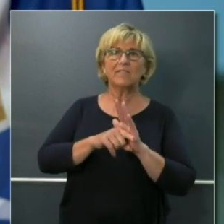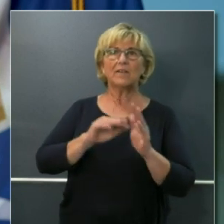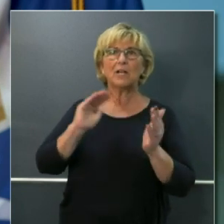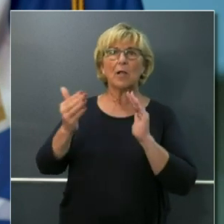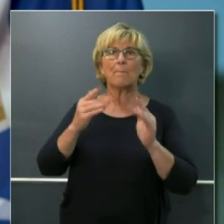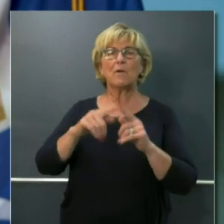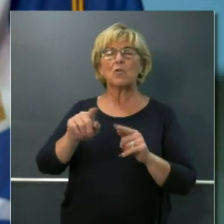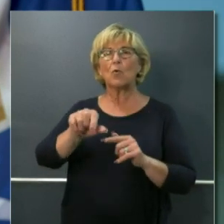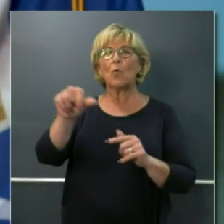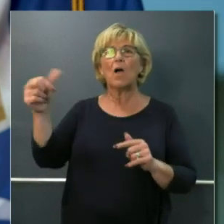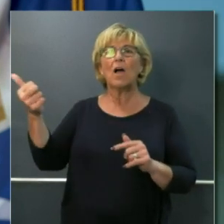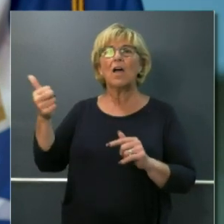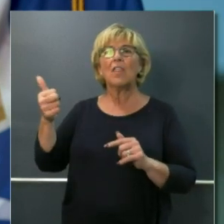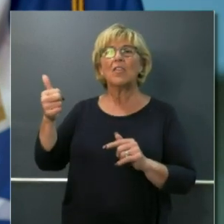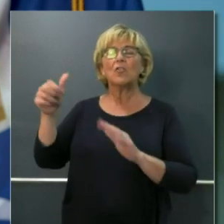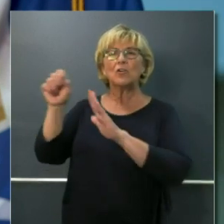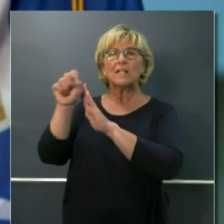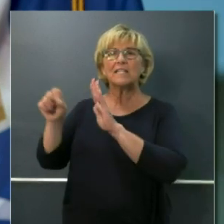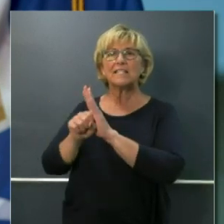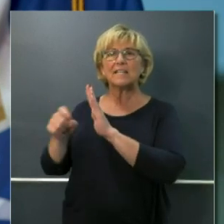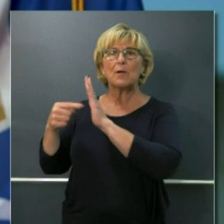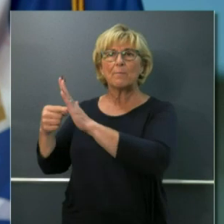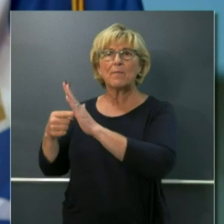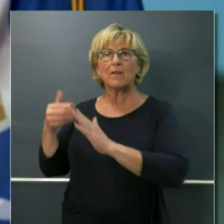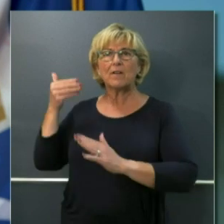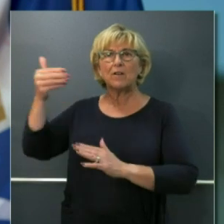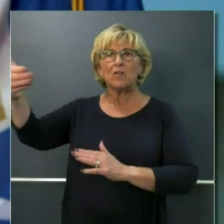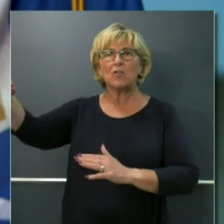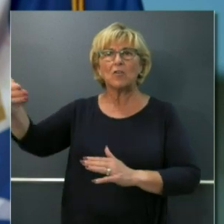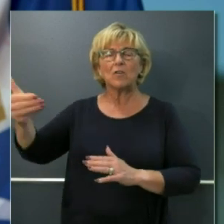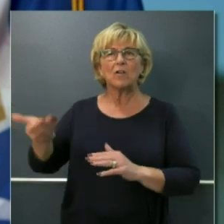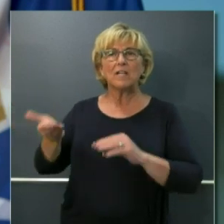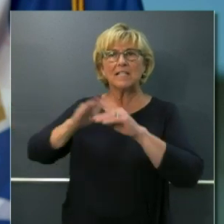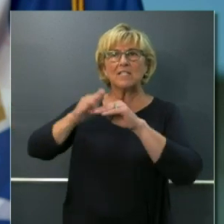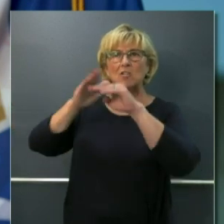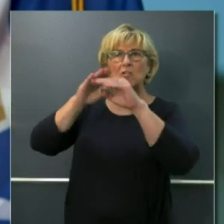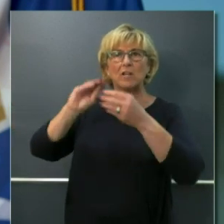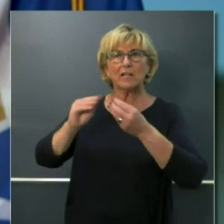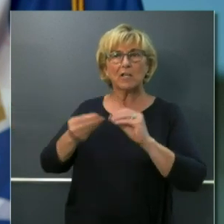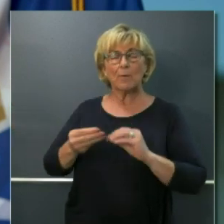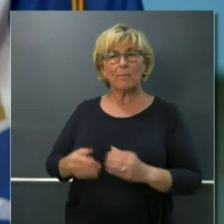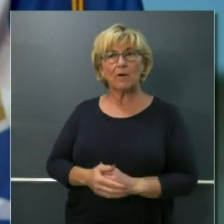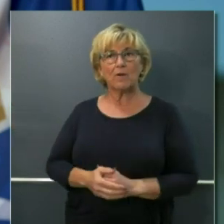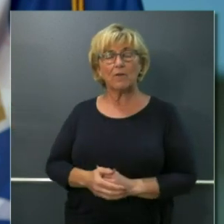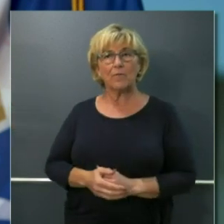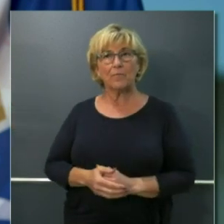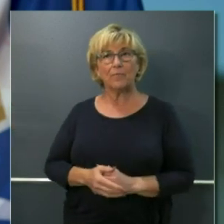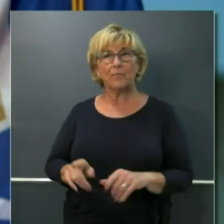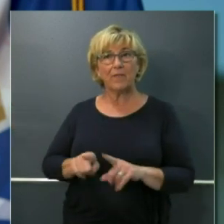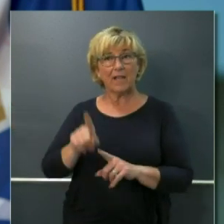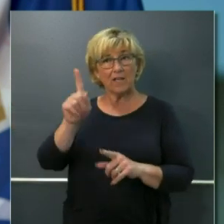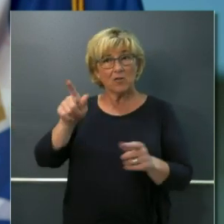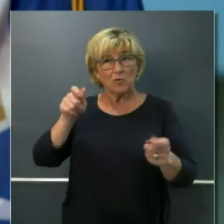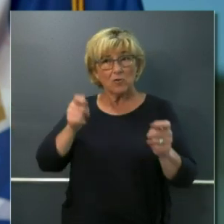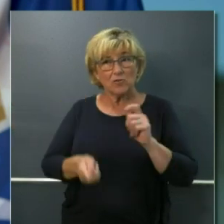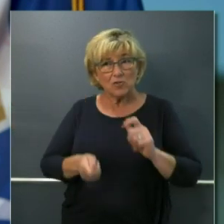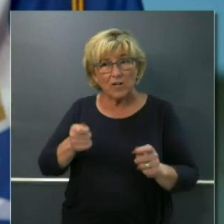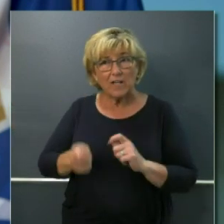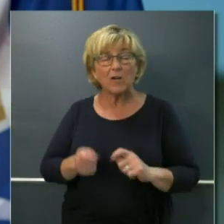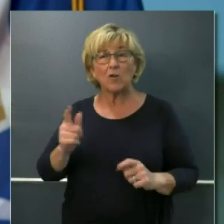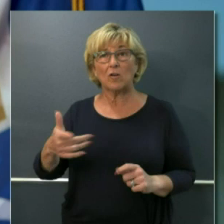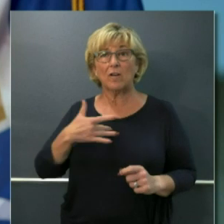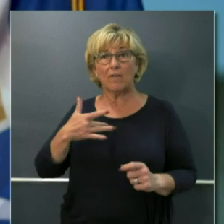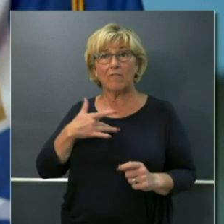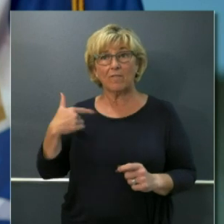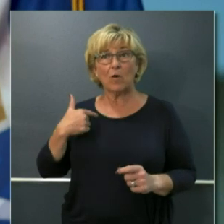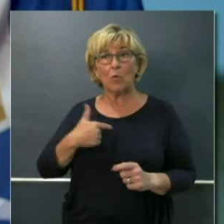other models that are out there, projecting a much later peak, a much later surge. And I'm wondering if now, have you guys tweaked the state model? Do you believe